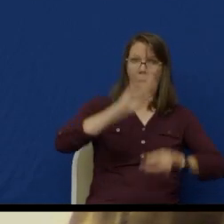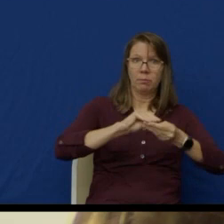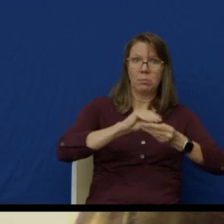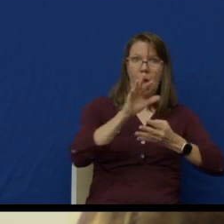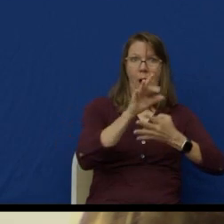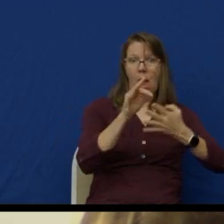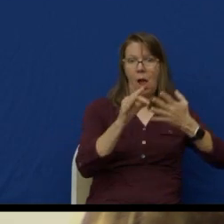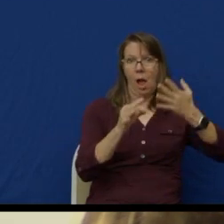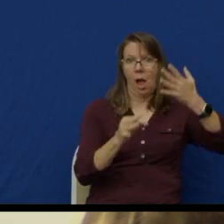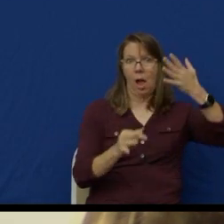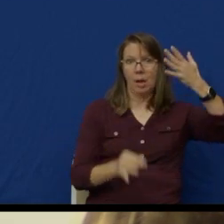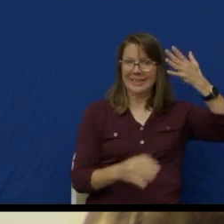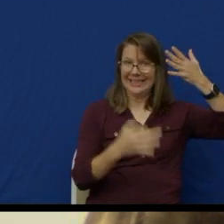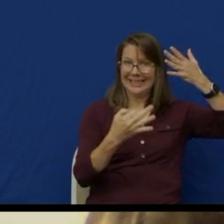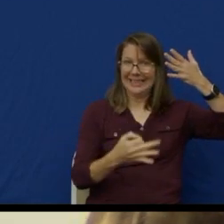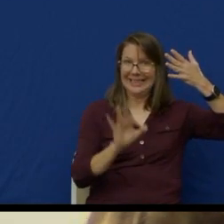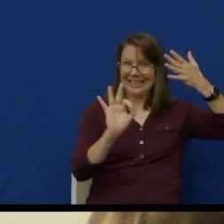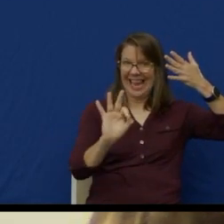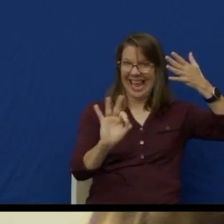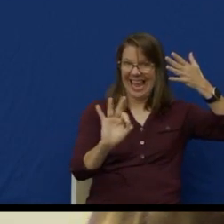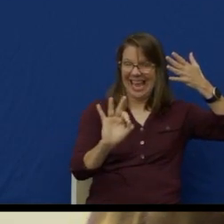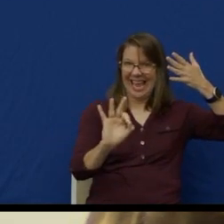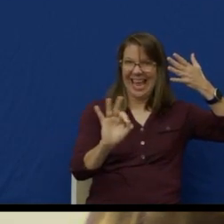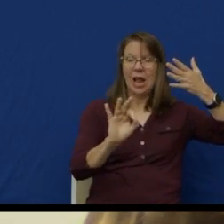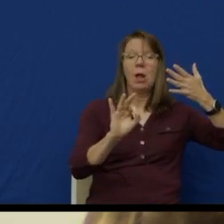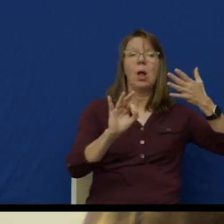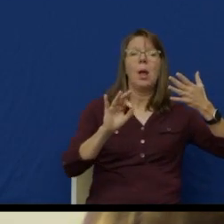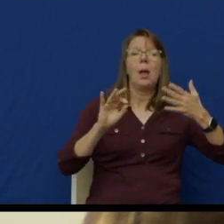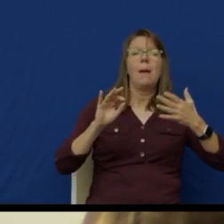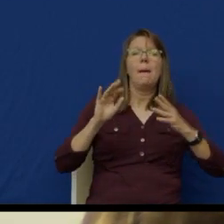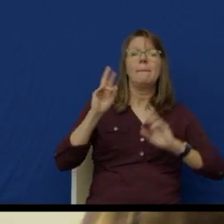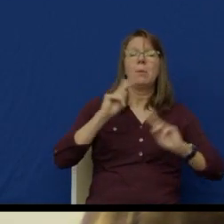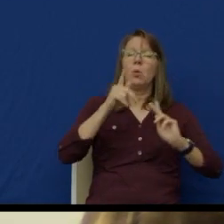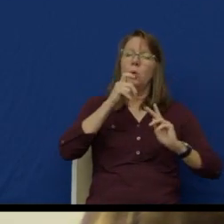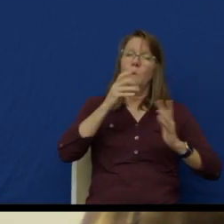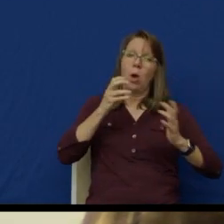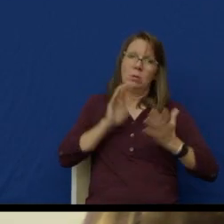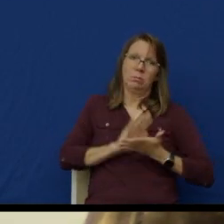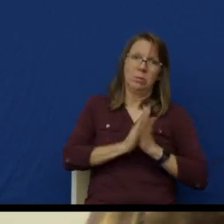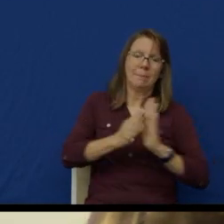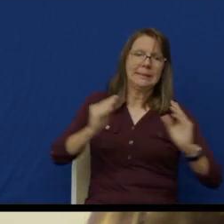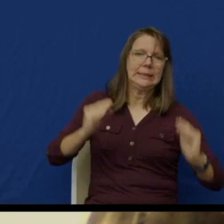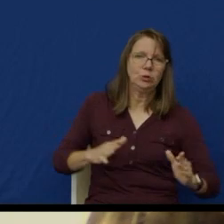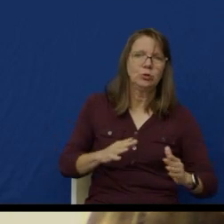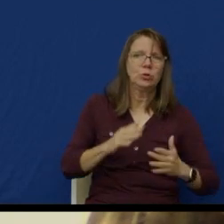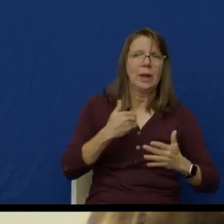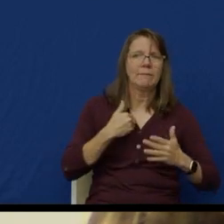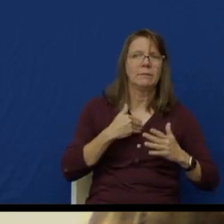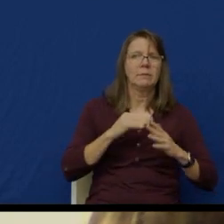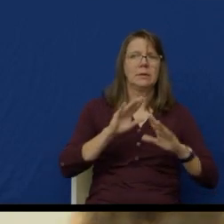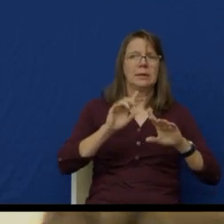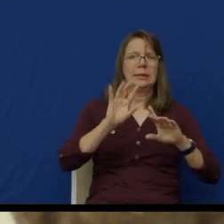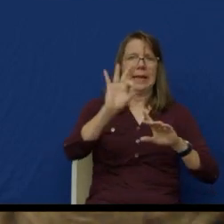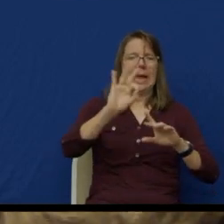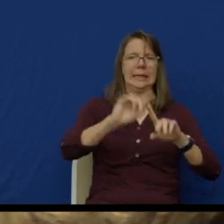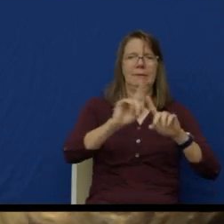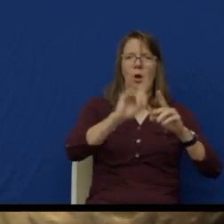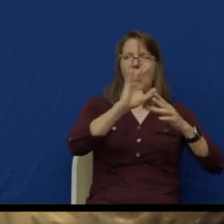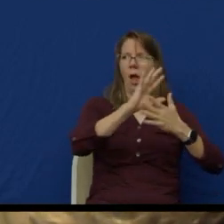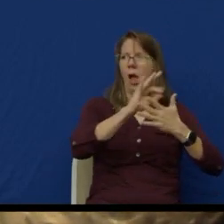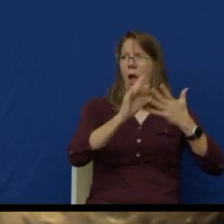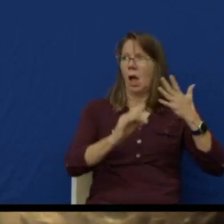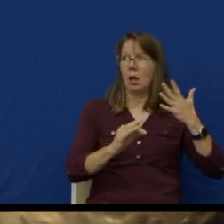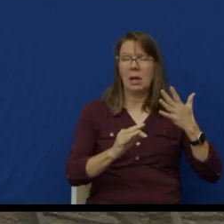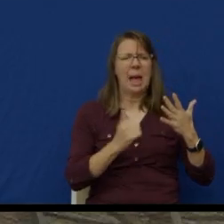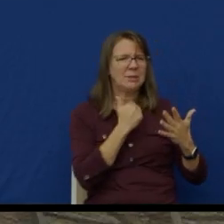playing out with candidates that are looking to enter the field. So just a couple of points to make on that as well. Sorry to keep you in the hot